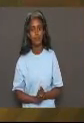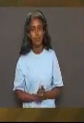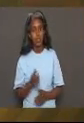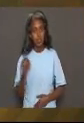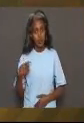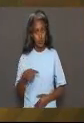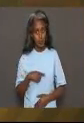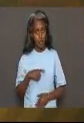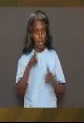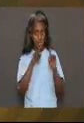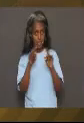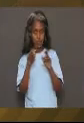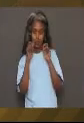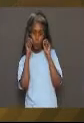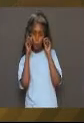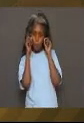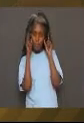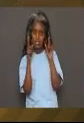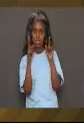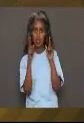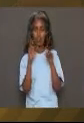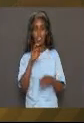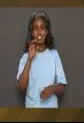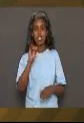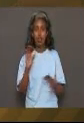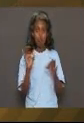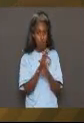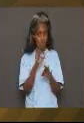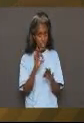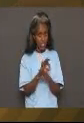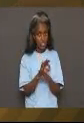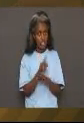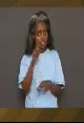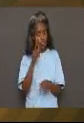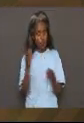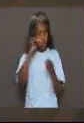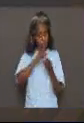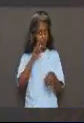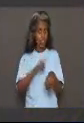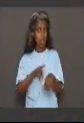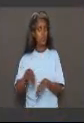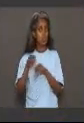We will test your mastery of the cofunctions one more time, students.